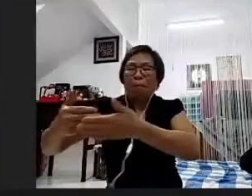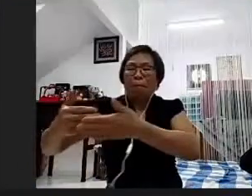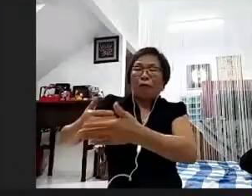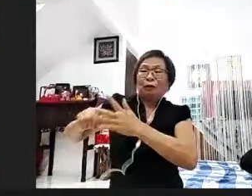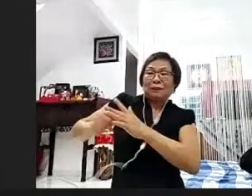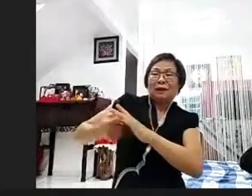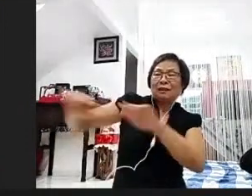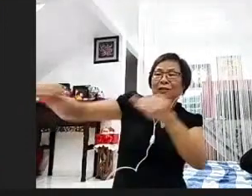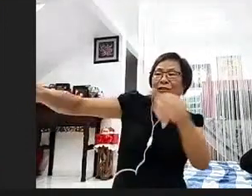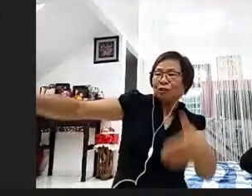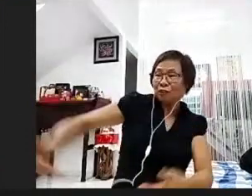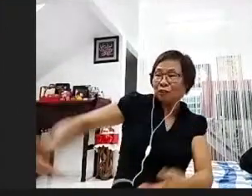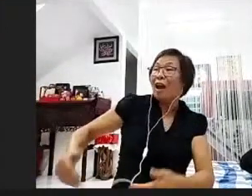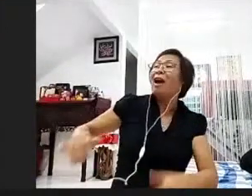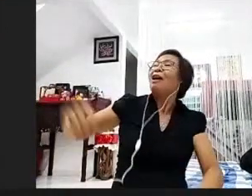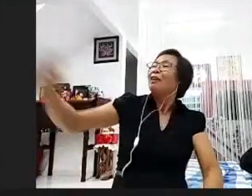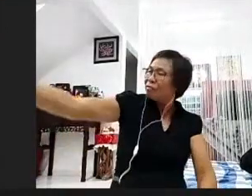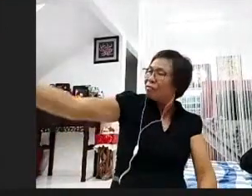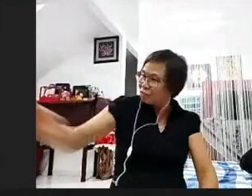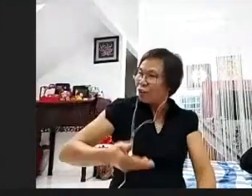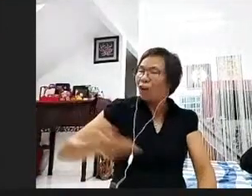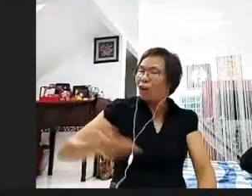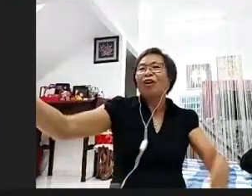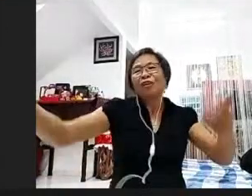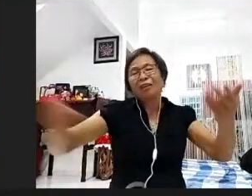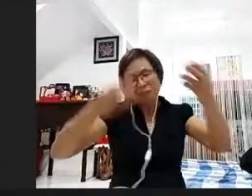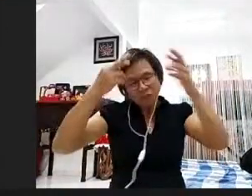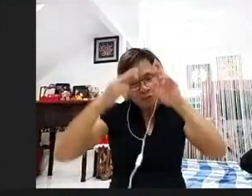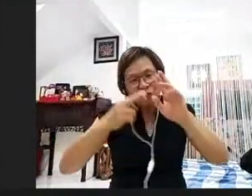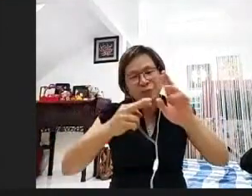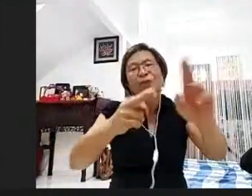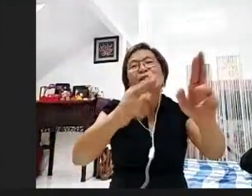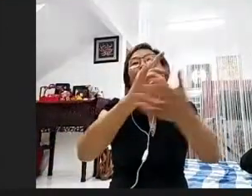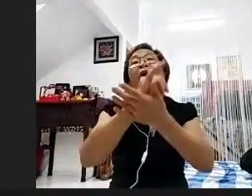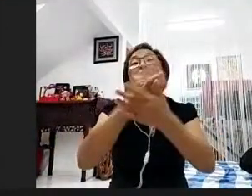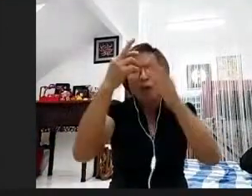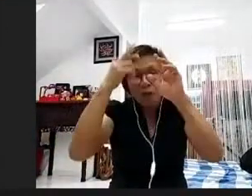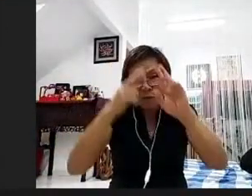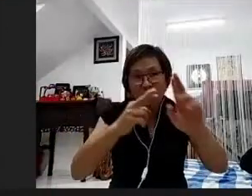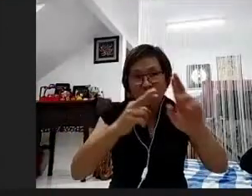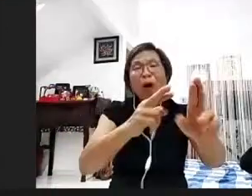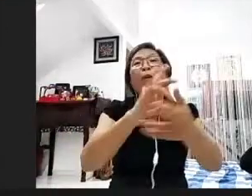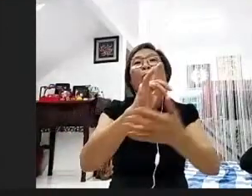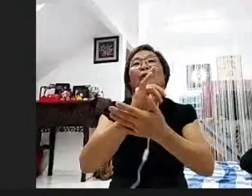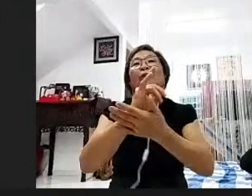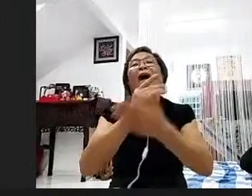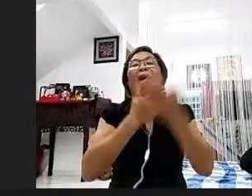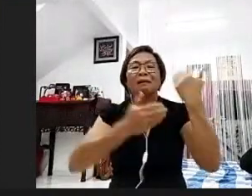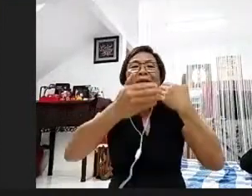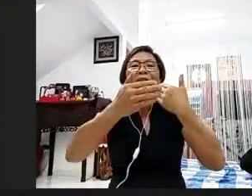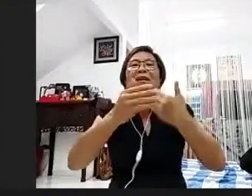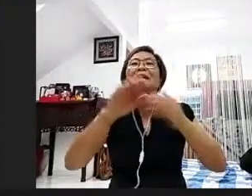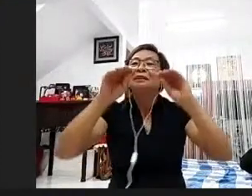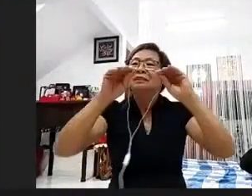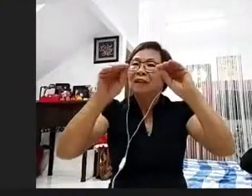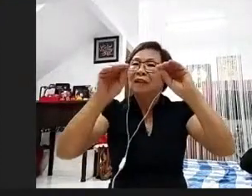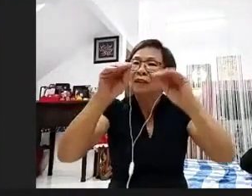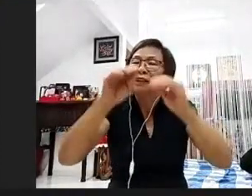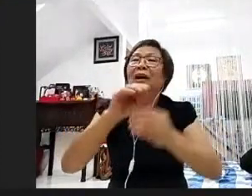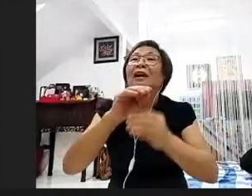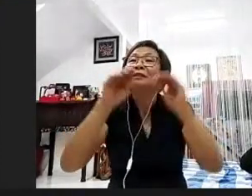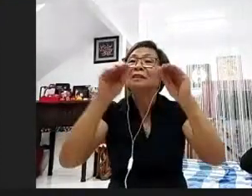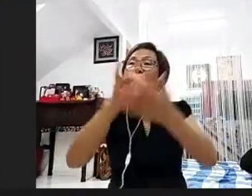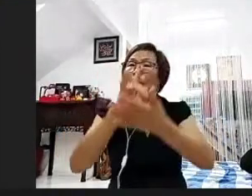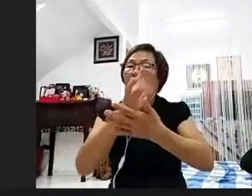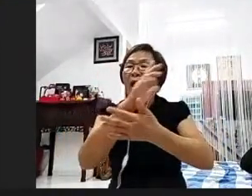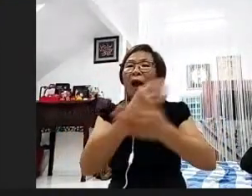invite you to join me in paying homage and taking refuge in the Buddha, Dhamma, and Sangha, and also in observing